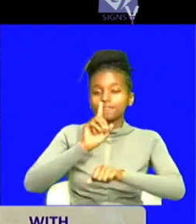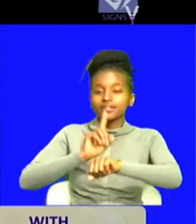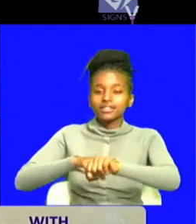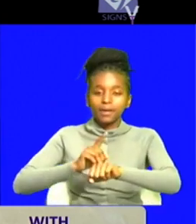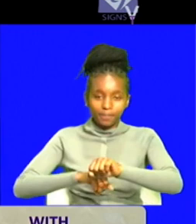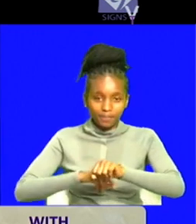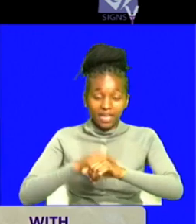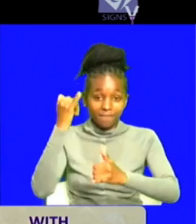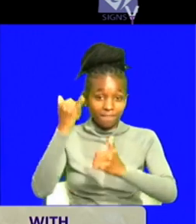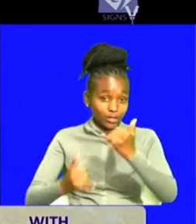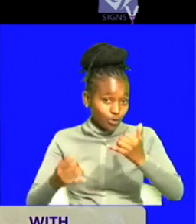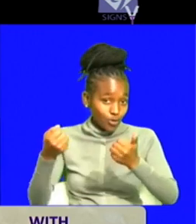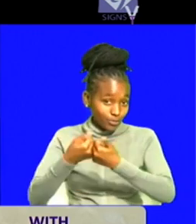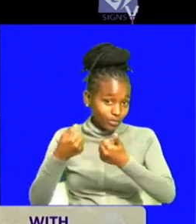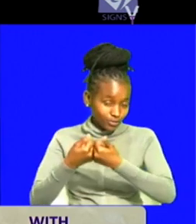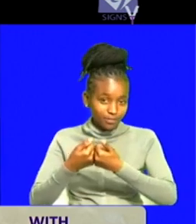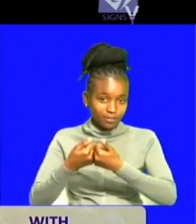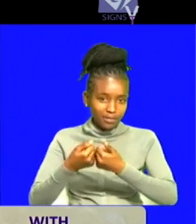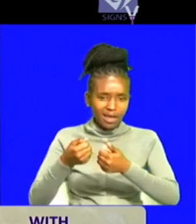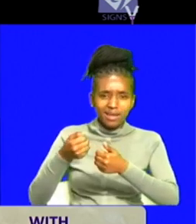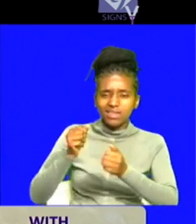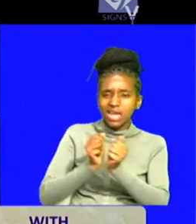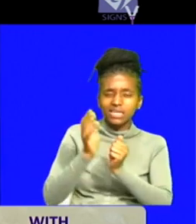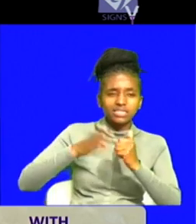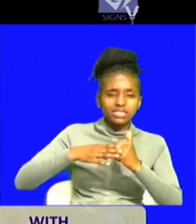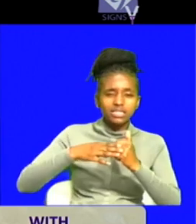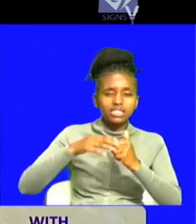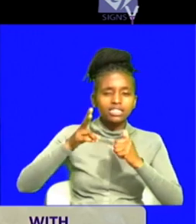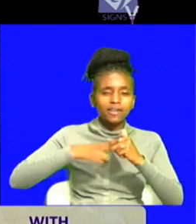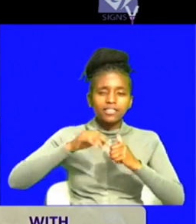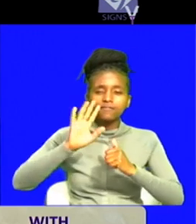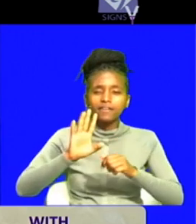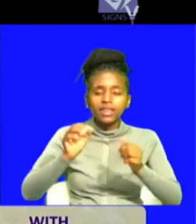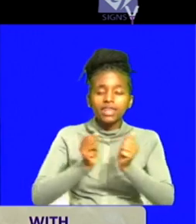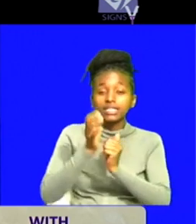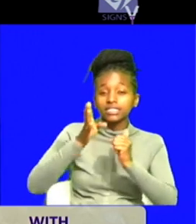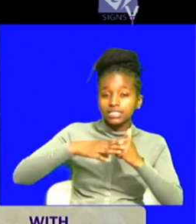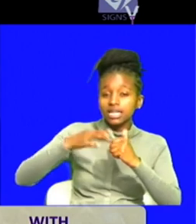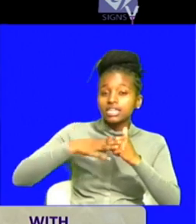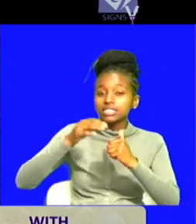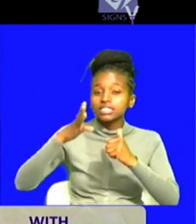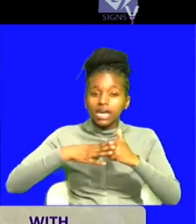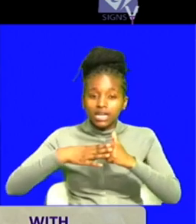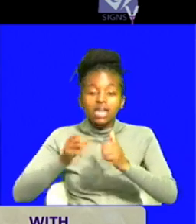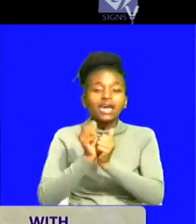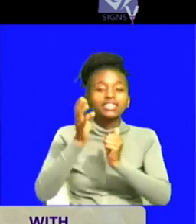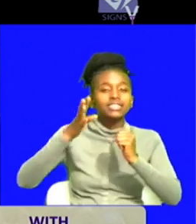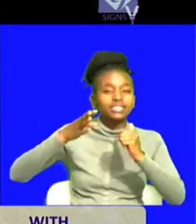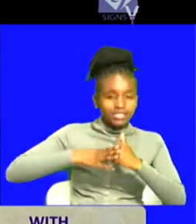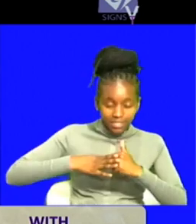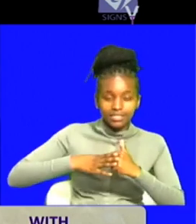actually in the finals. They won back in 1975, 1989, 1993